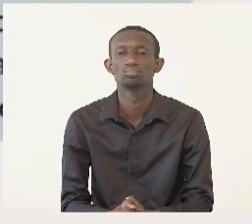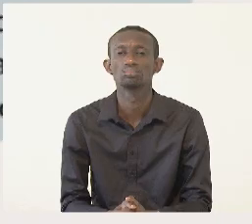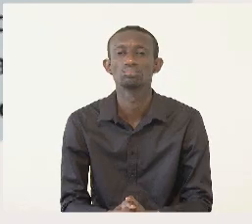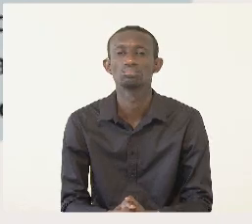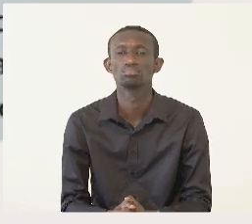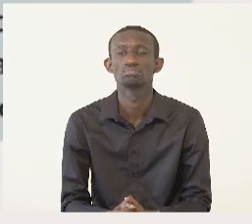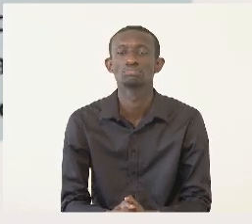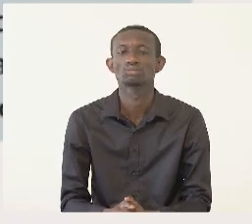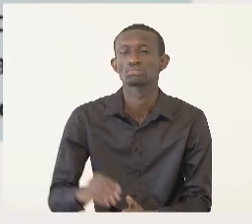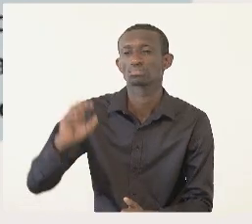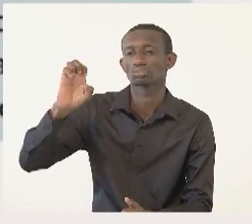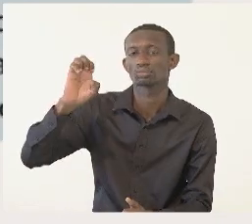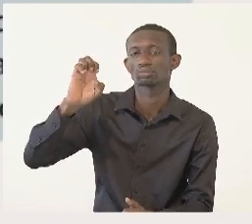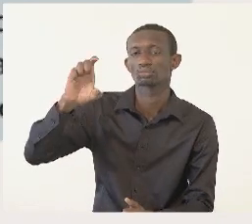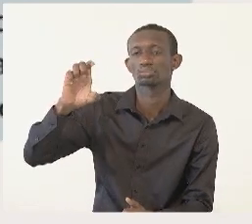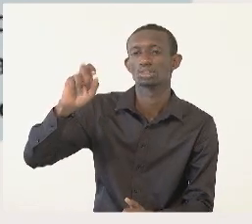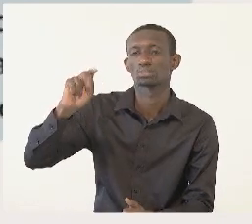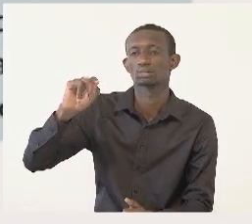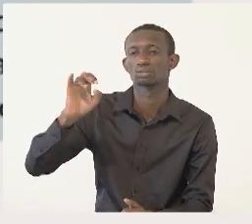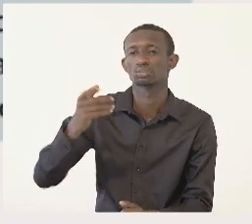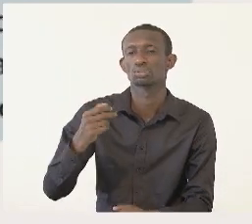excreted organs and their waste products